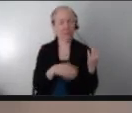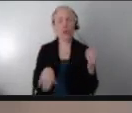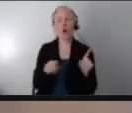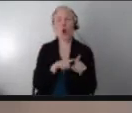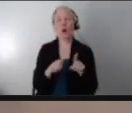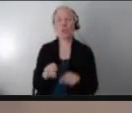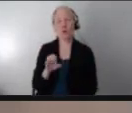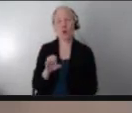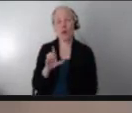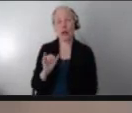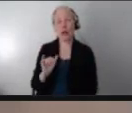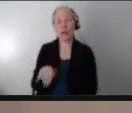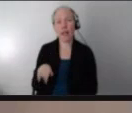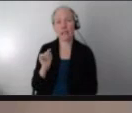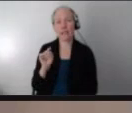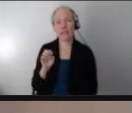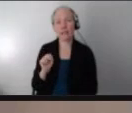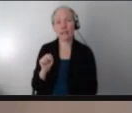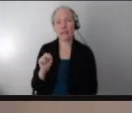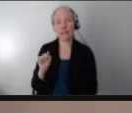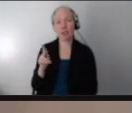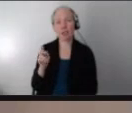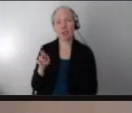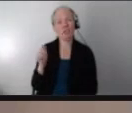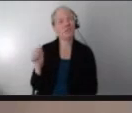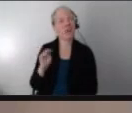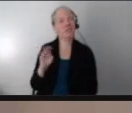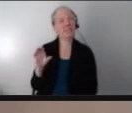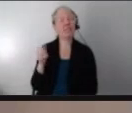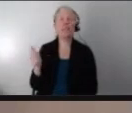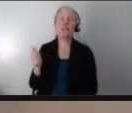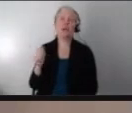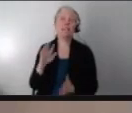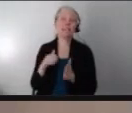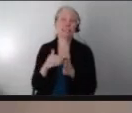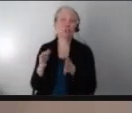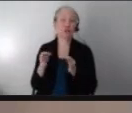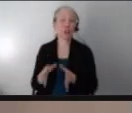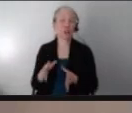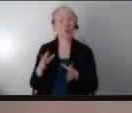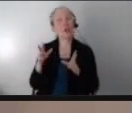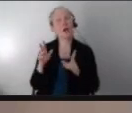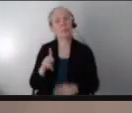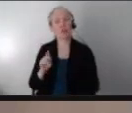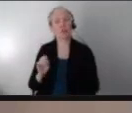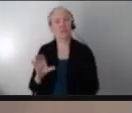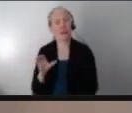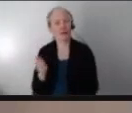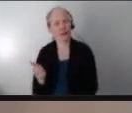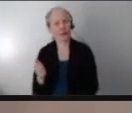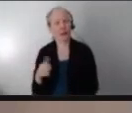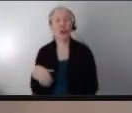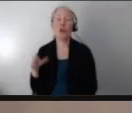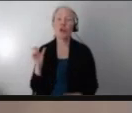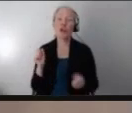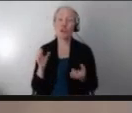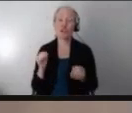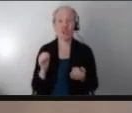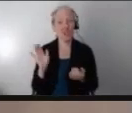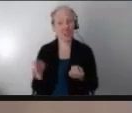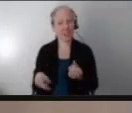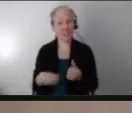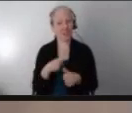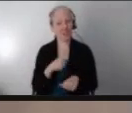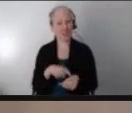emceed the panel as a center director of color in addition to that. So that's, you know, a first in